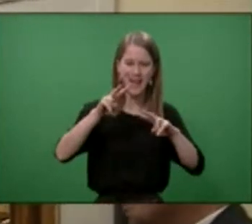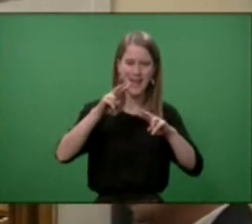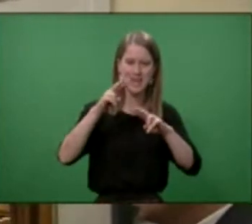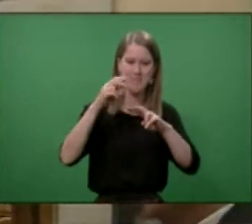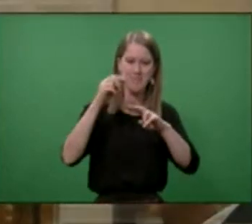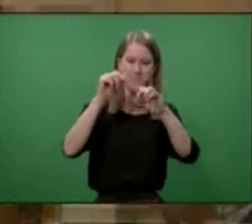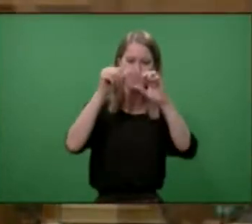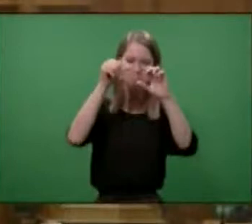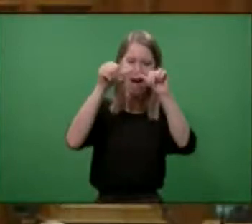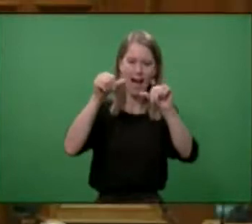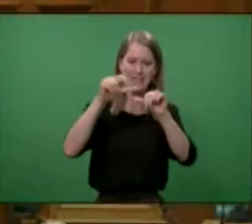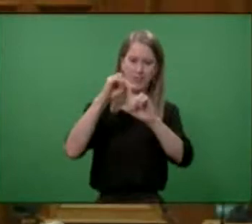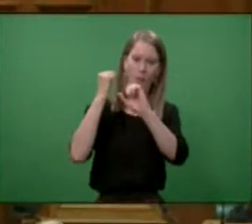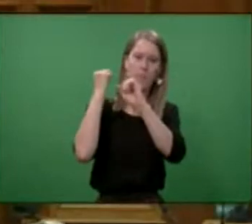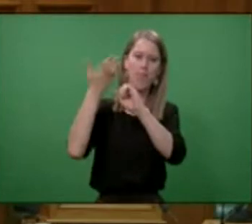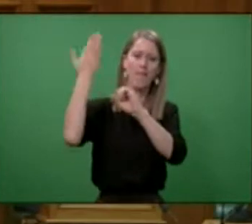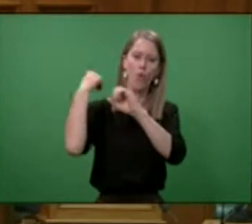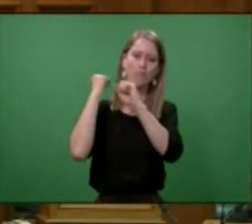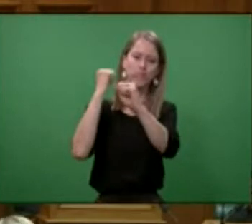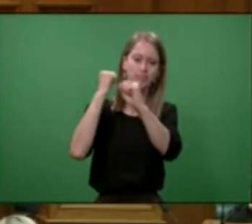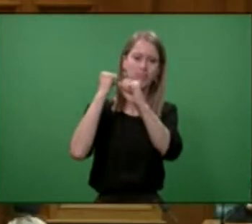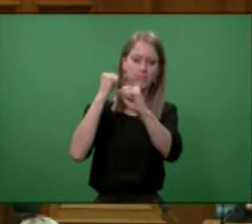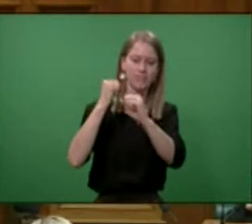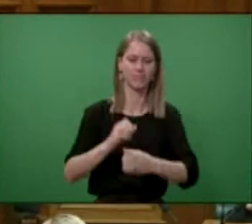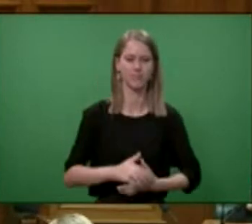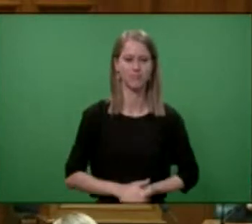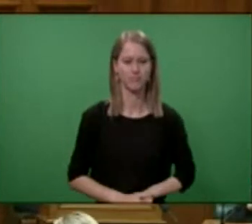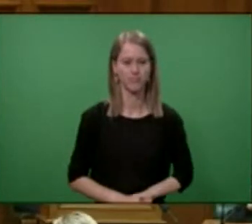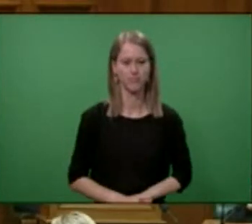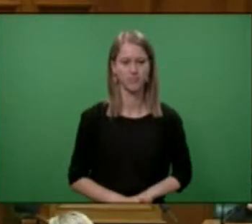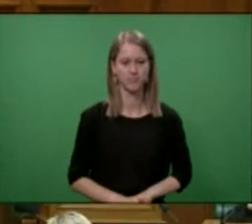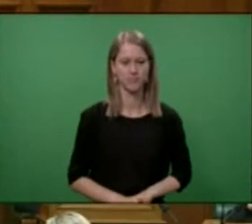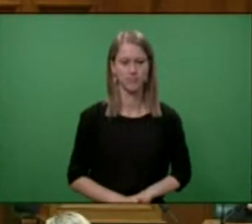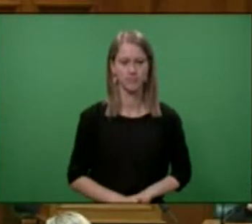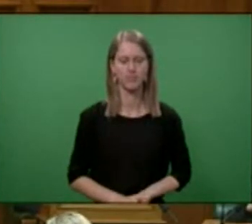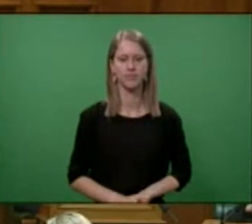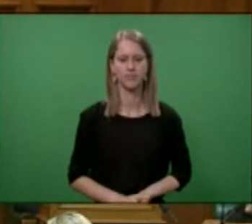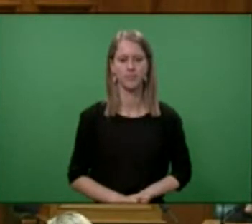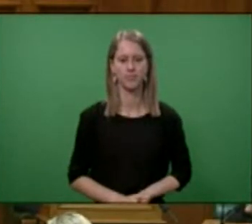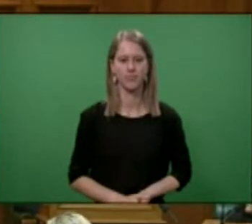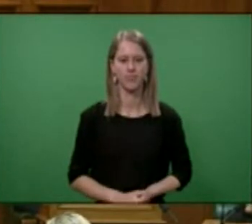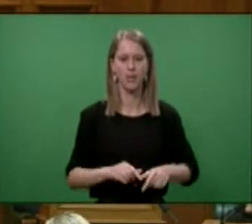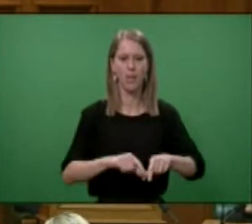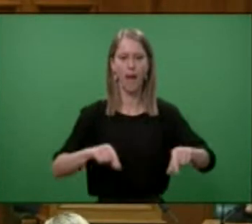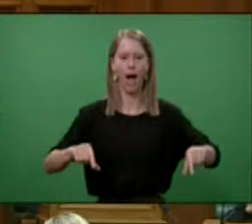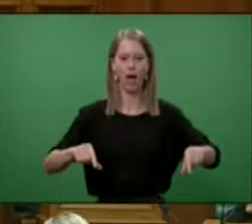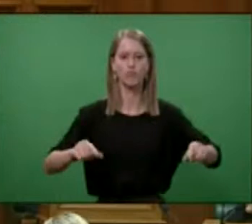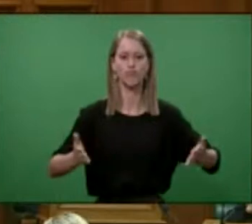rod. Remove the bar.